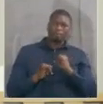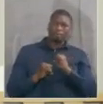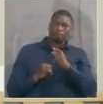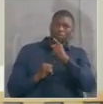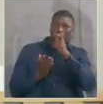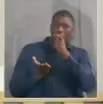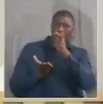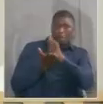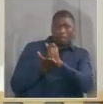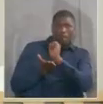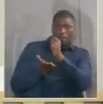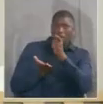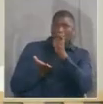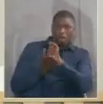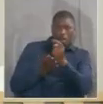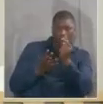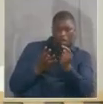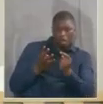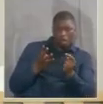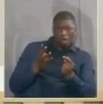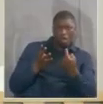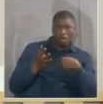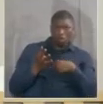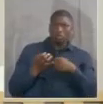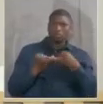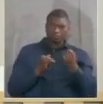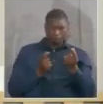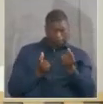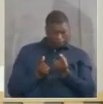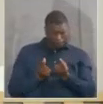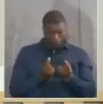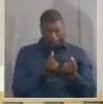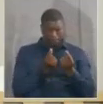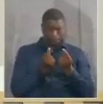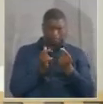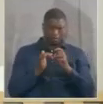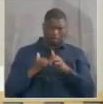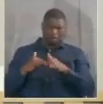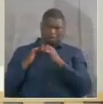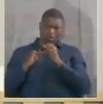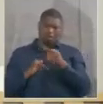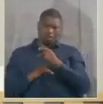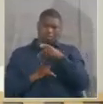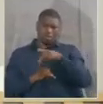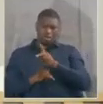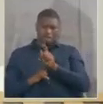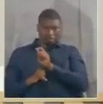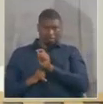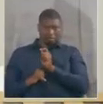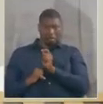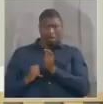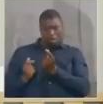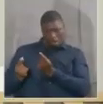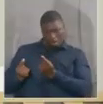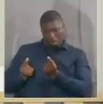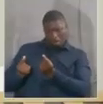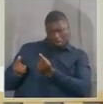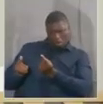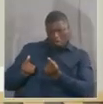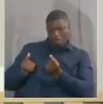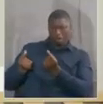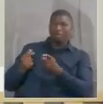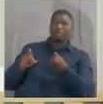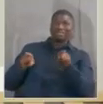implementing our concepts within the political killings task team, we were also putting